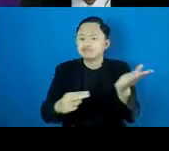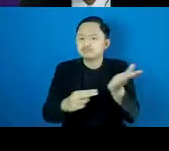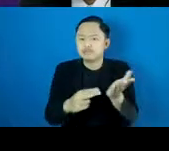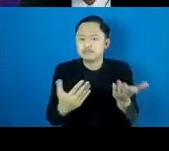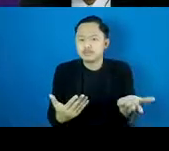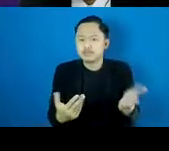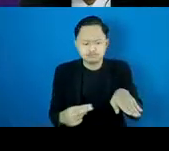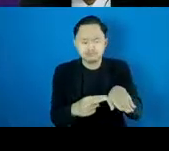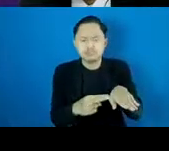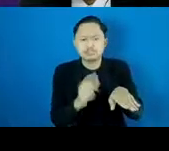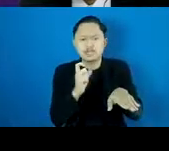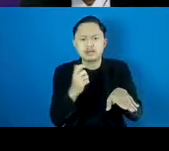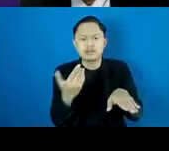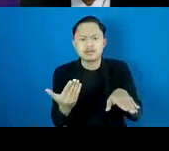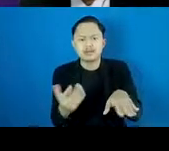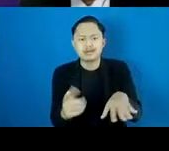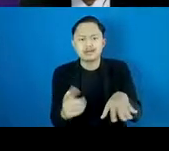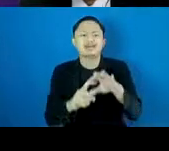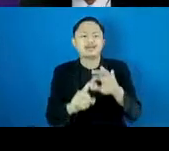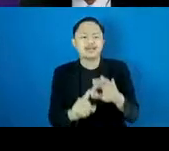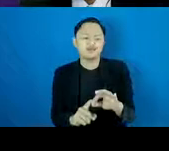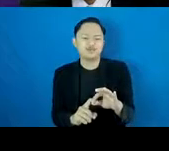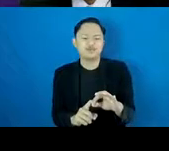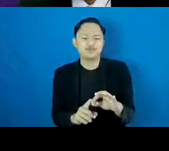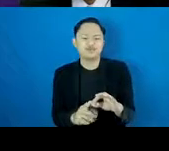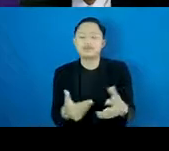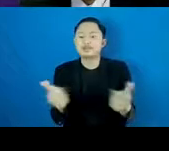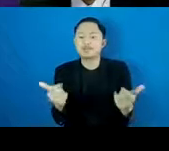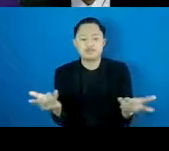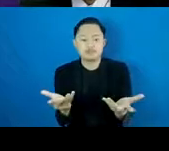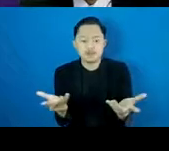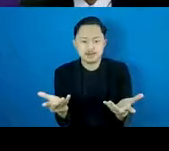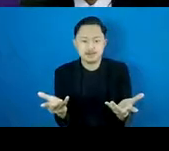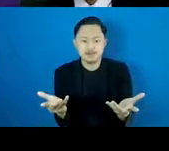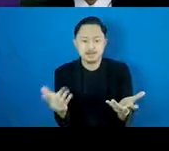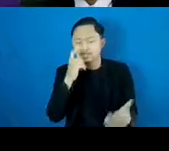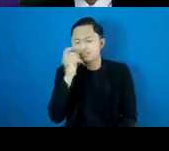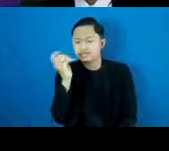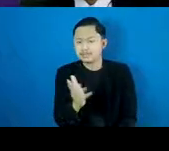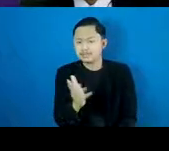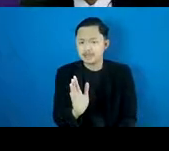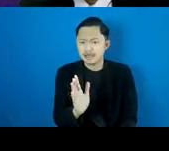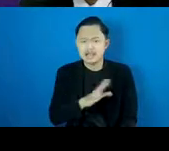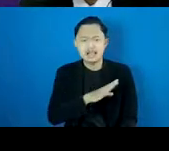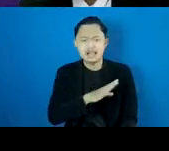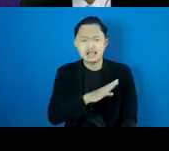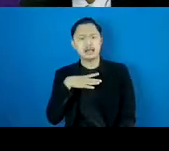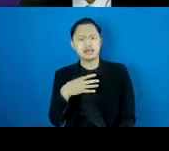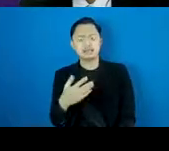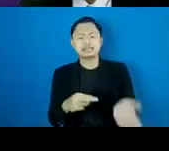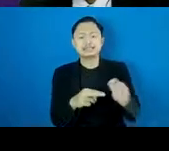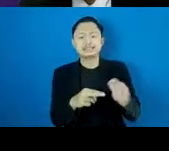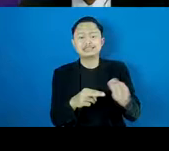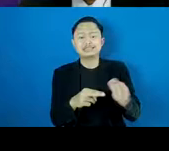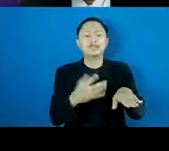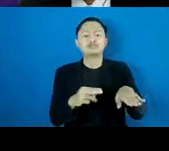on what is the time available, whether you go for fast charging, slow charging, en route,